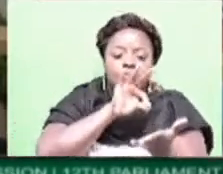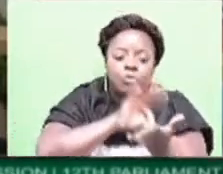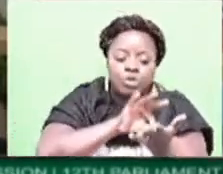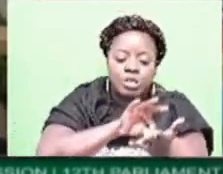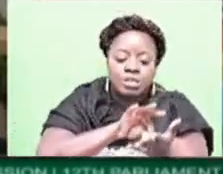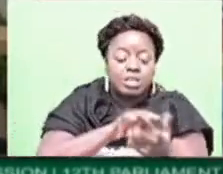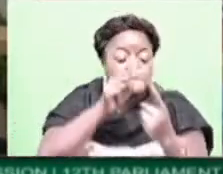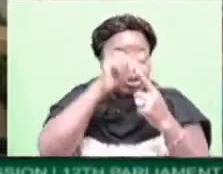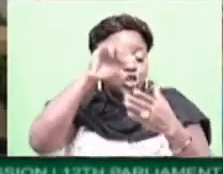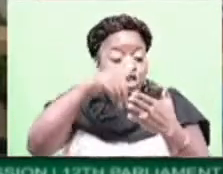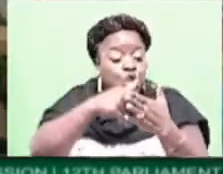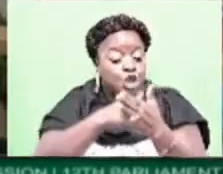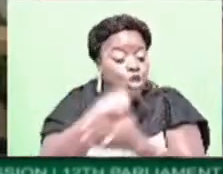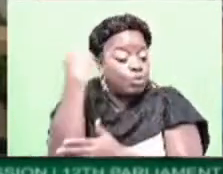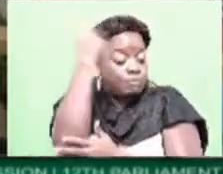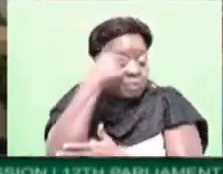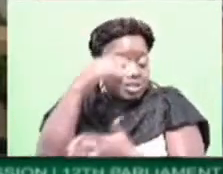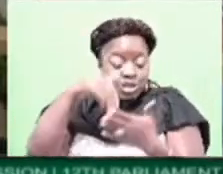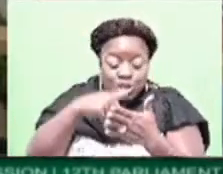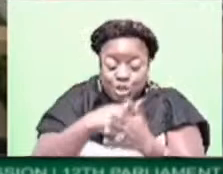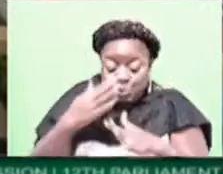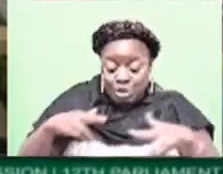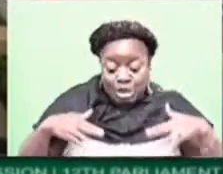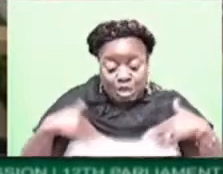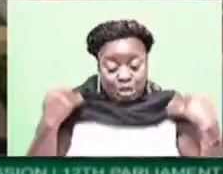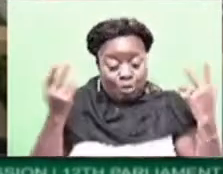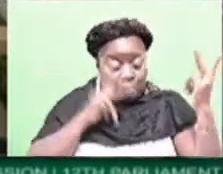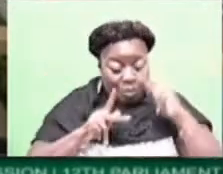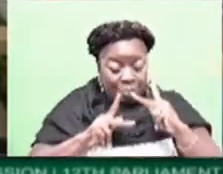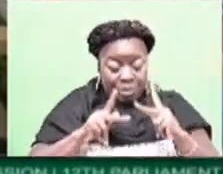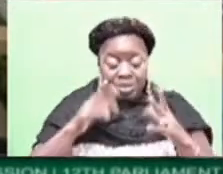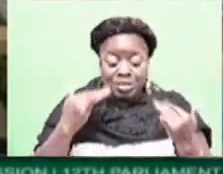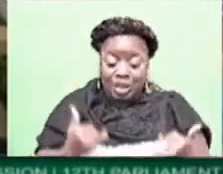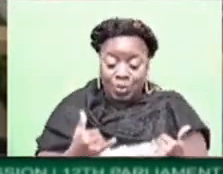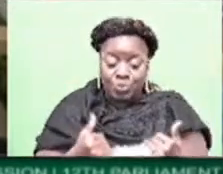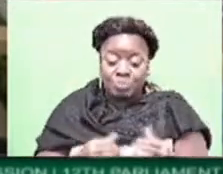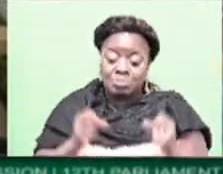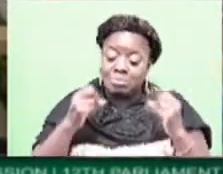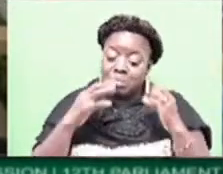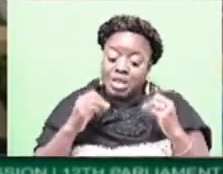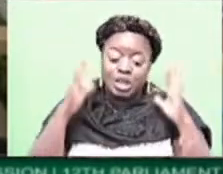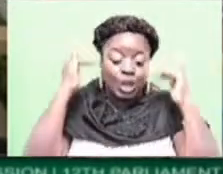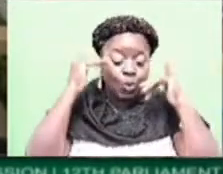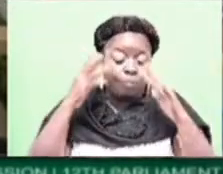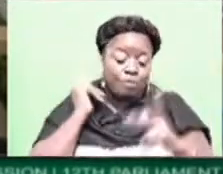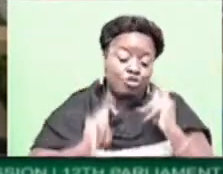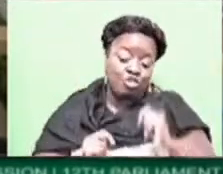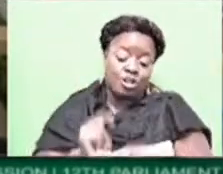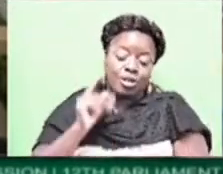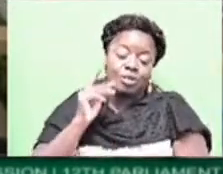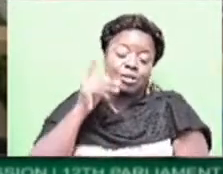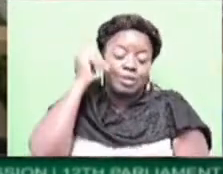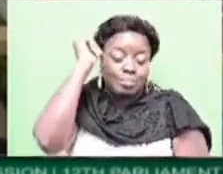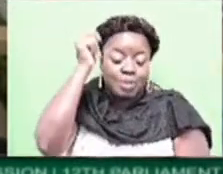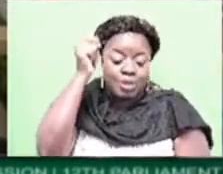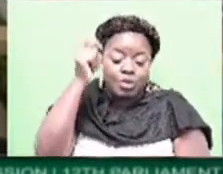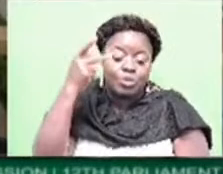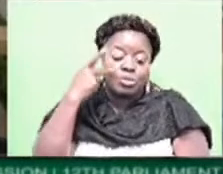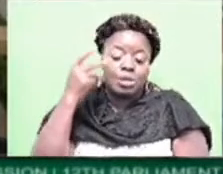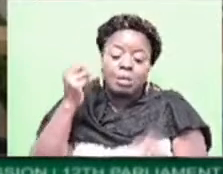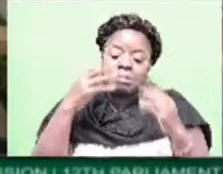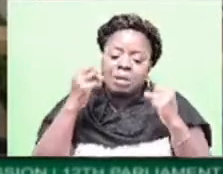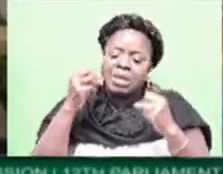especially the new faces as we look around this August chamber. There is great hope for Trinidad and Tobago as we see many more